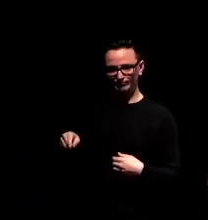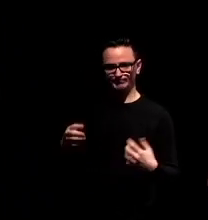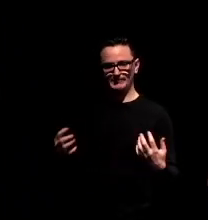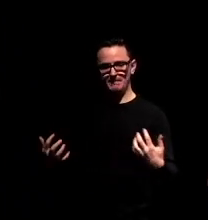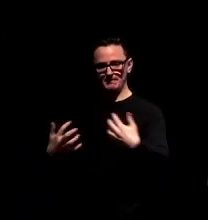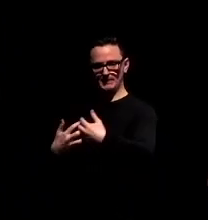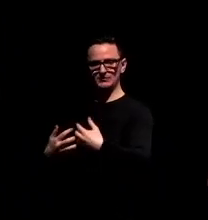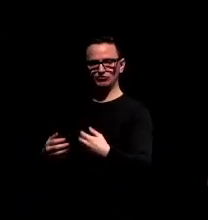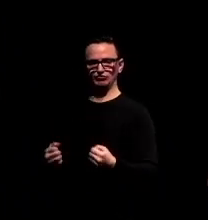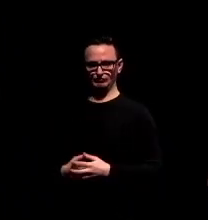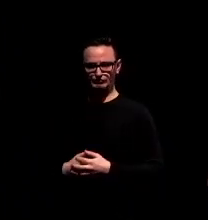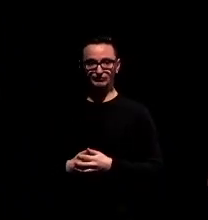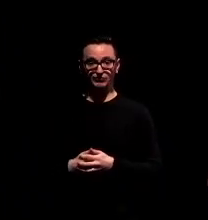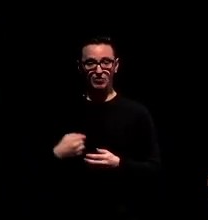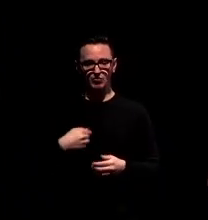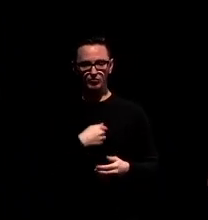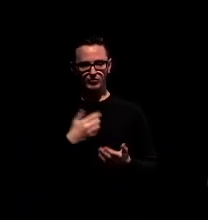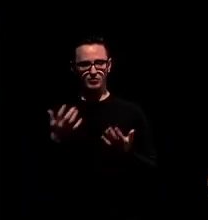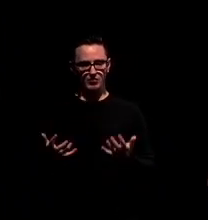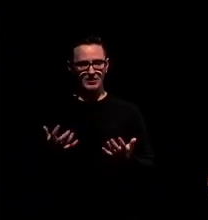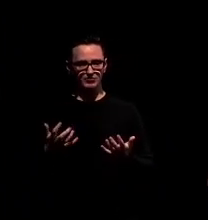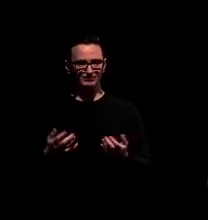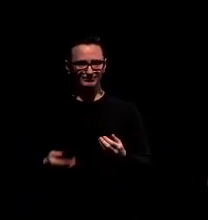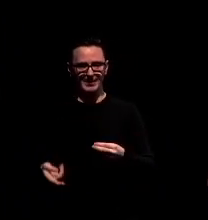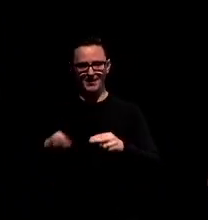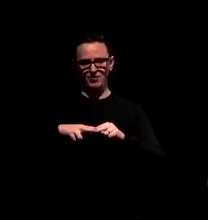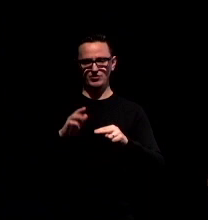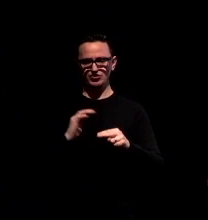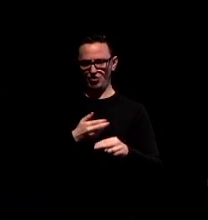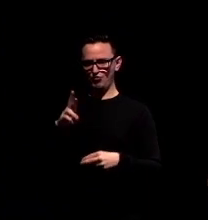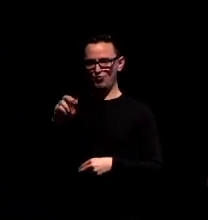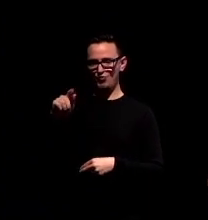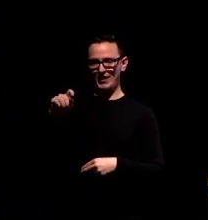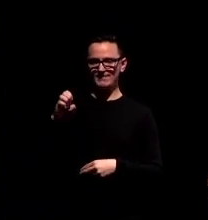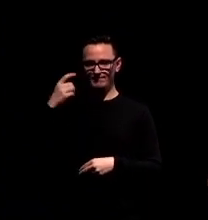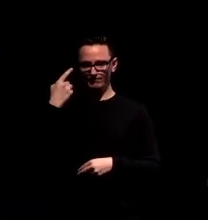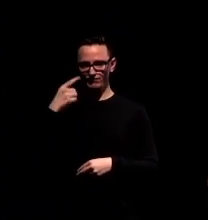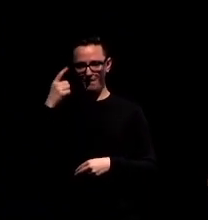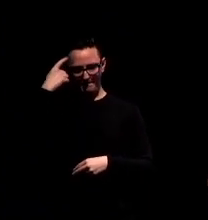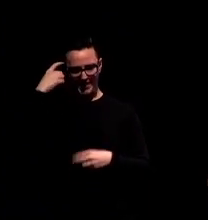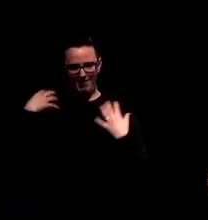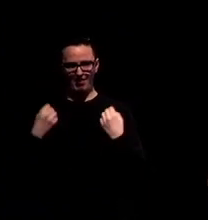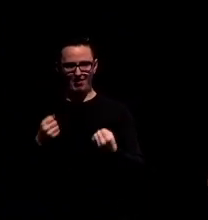our rates for mental health care. If we really want to expand it and get more people into the field, we just need to do that.